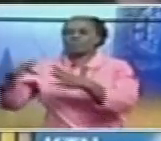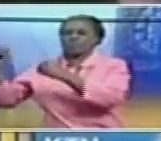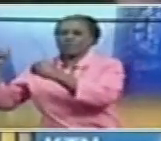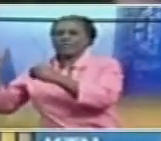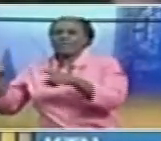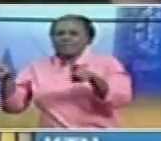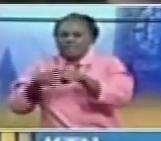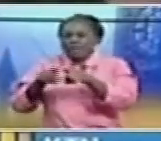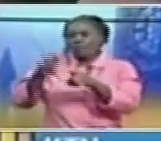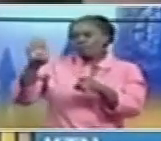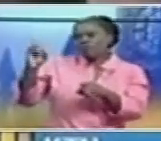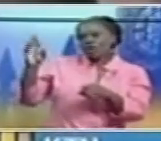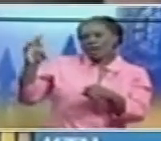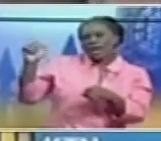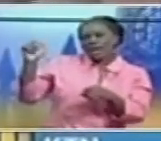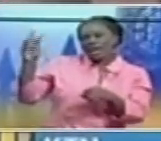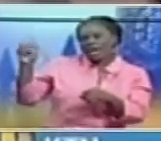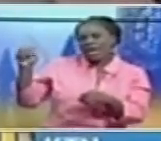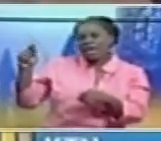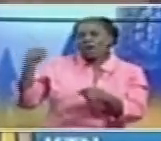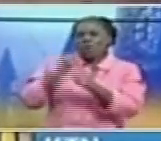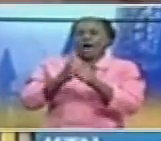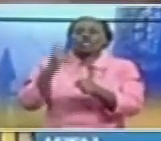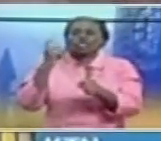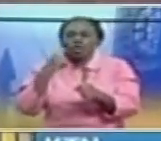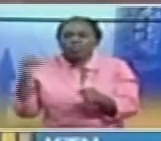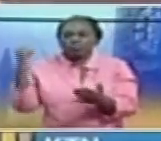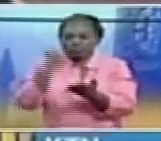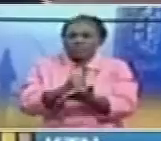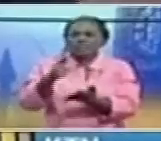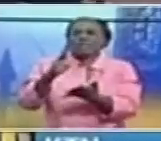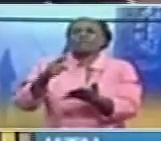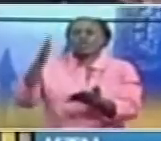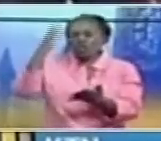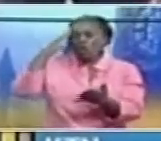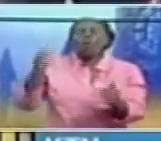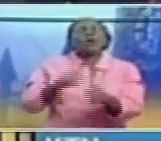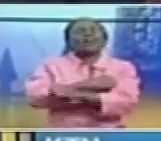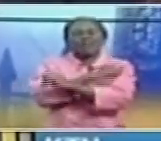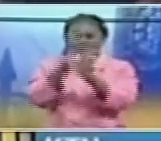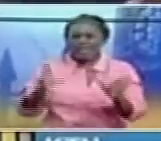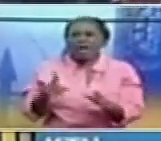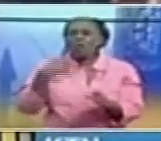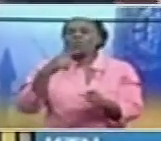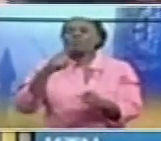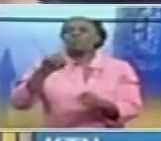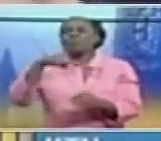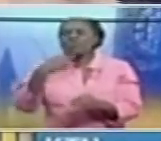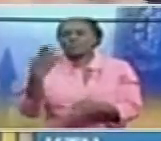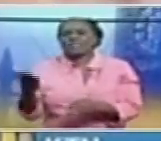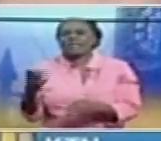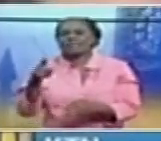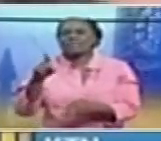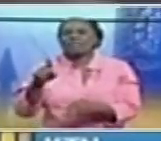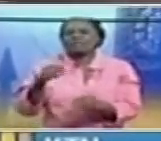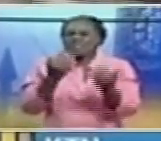Around the Borana Conservancy's workshop, offices and staff quarters, Elvis clearly knows not only who is who around here, he